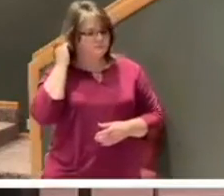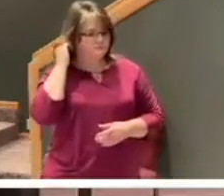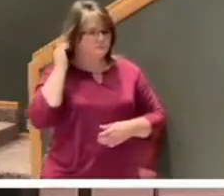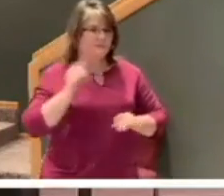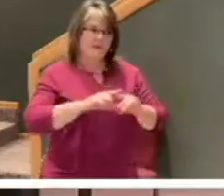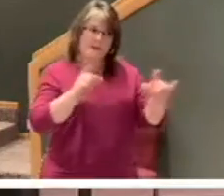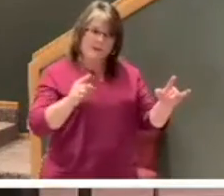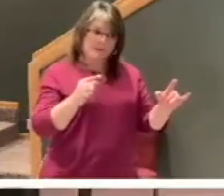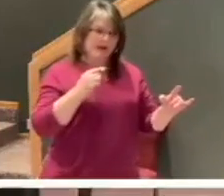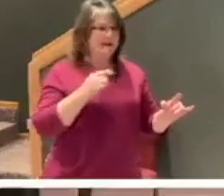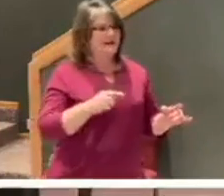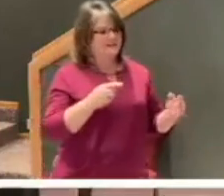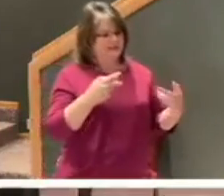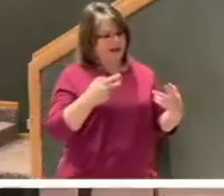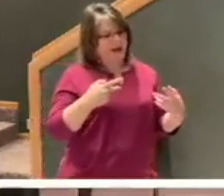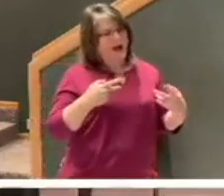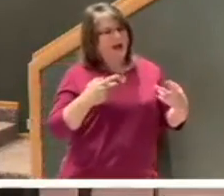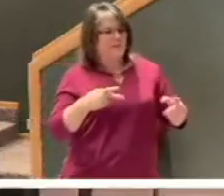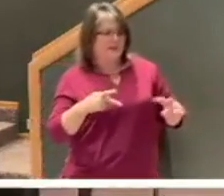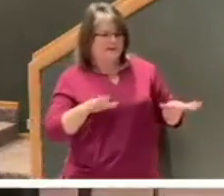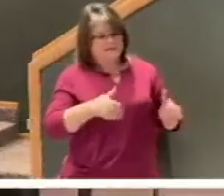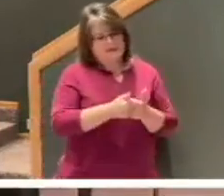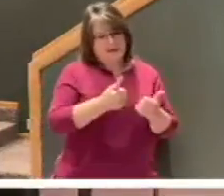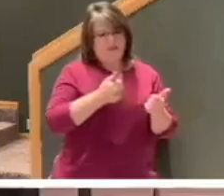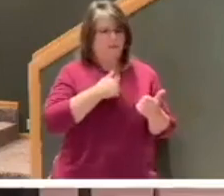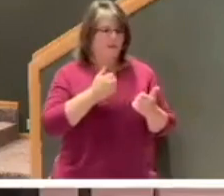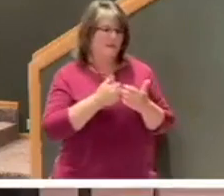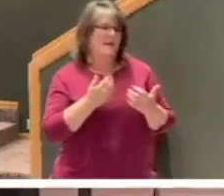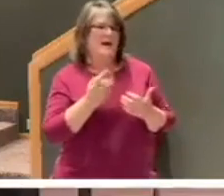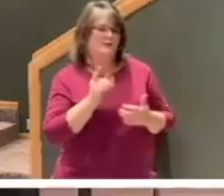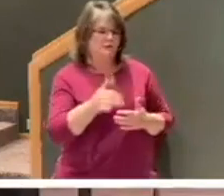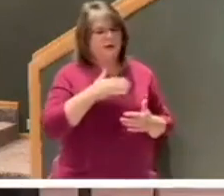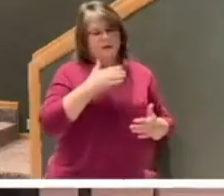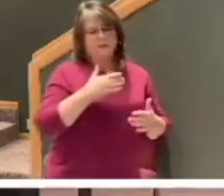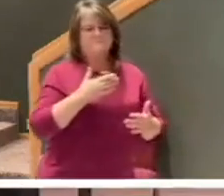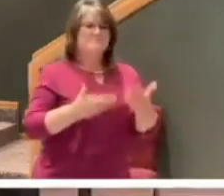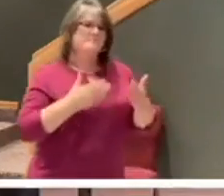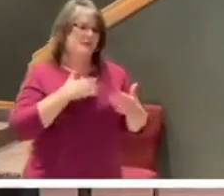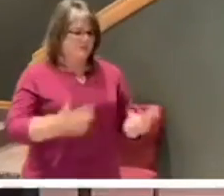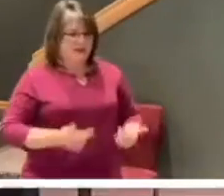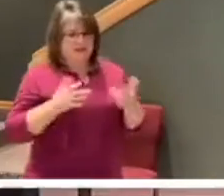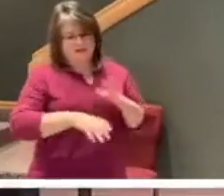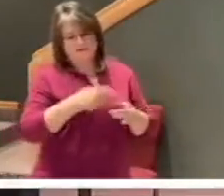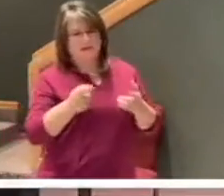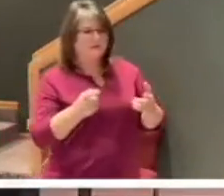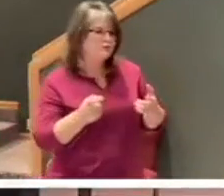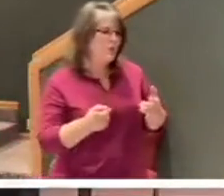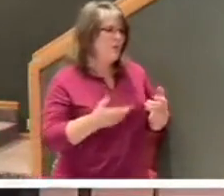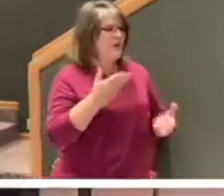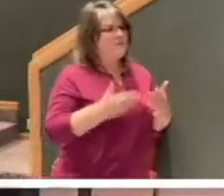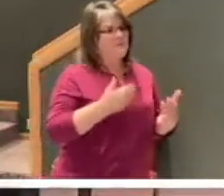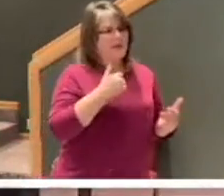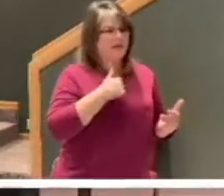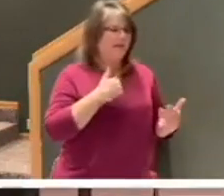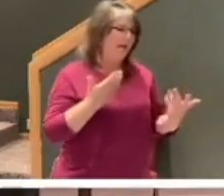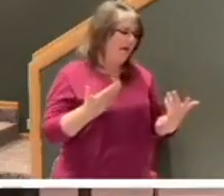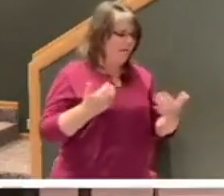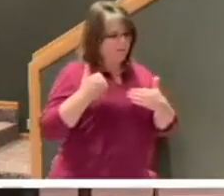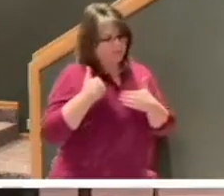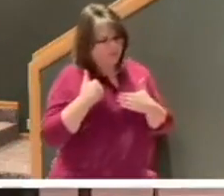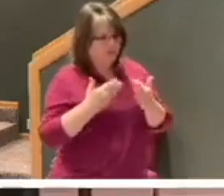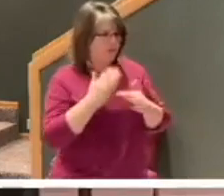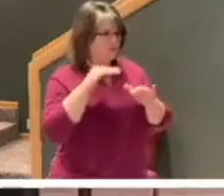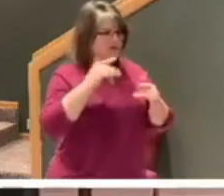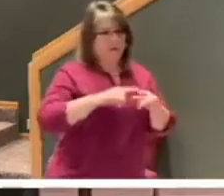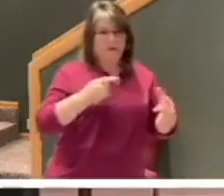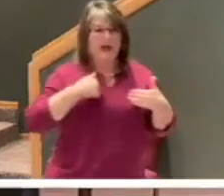But as I play this game with my eternity, maybe my life is out of control, and maybe I am burdened down by shame, but I